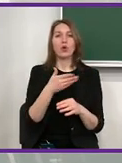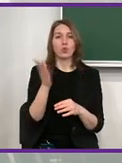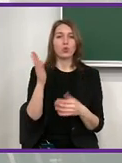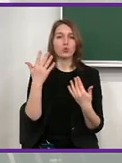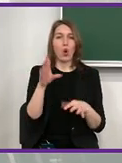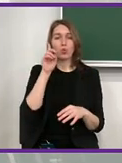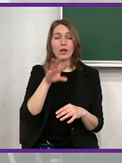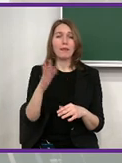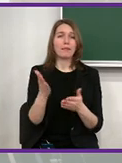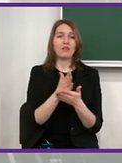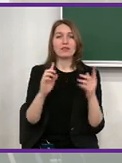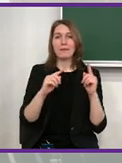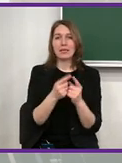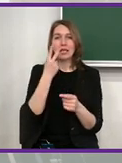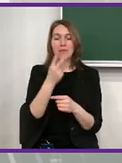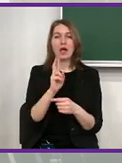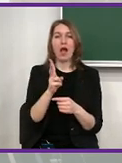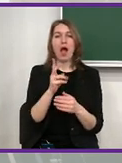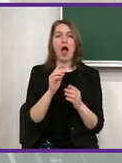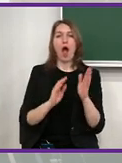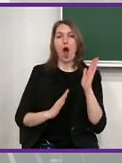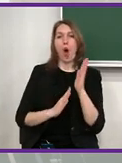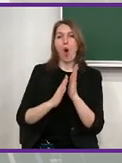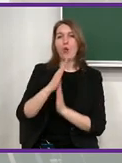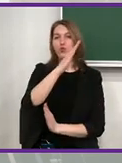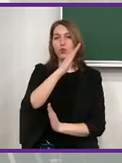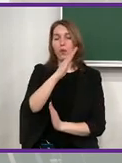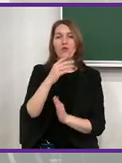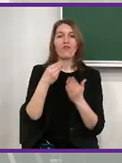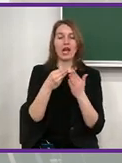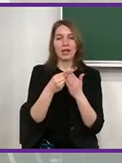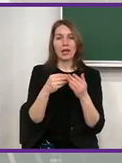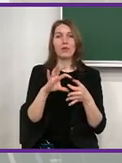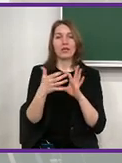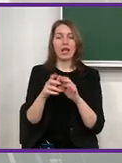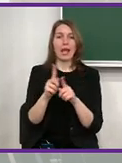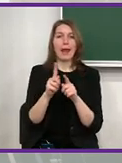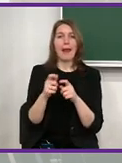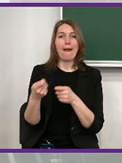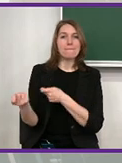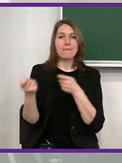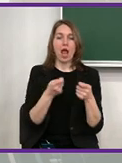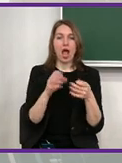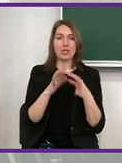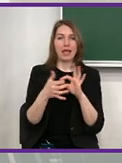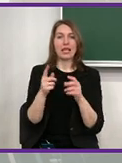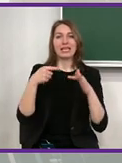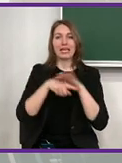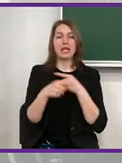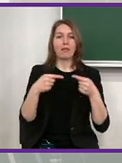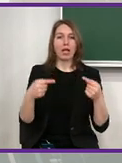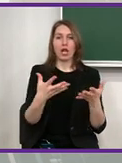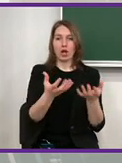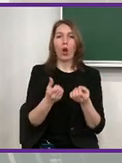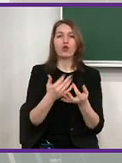And many of you probably will know what is a value chain, but in brief, it's an upwards